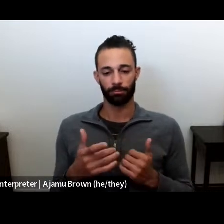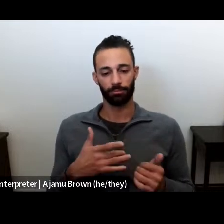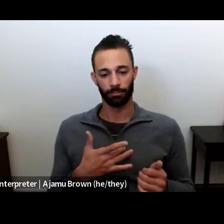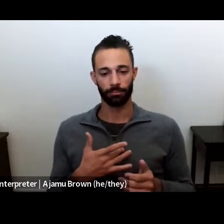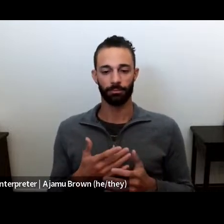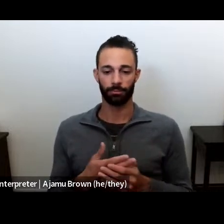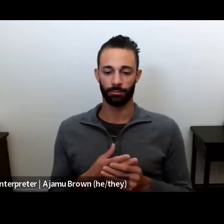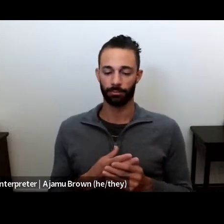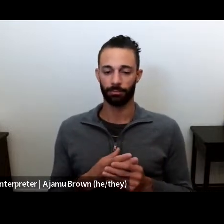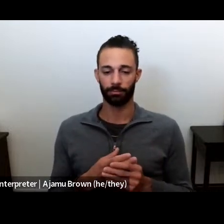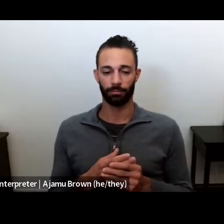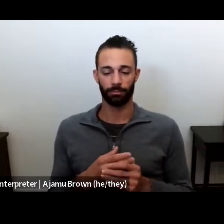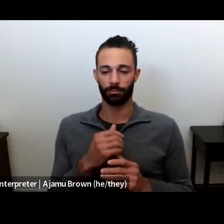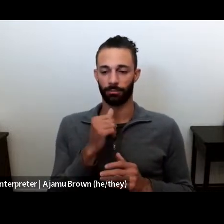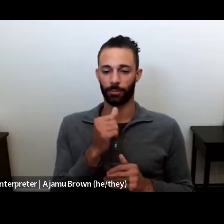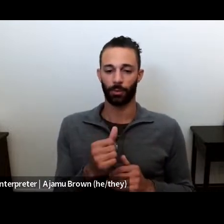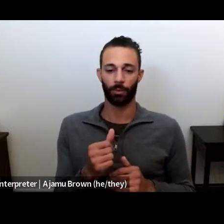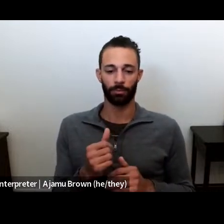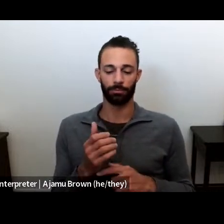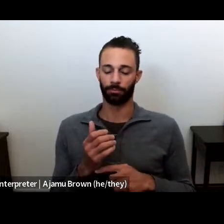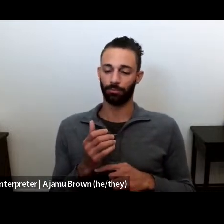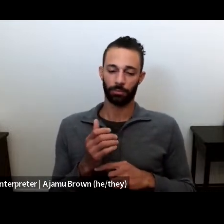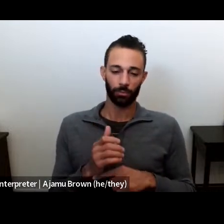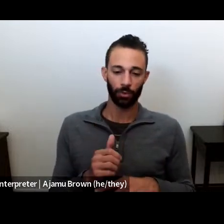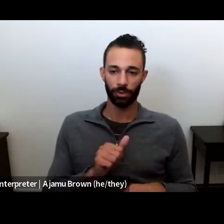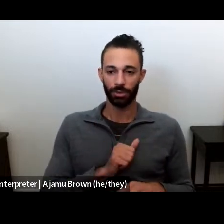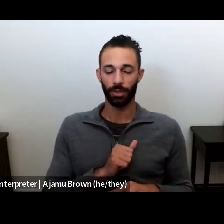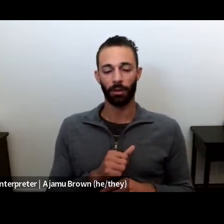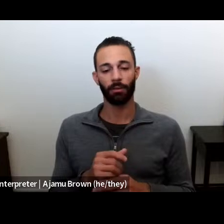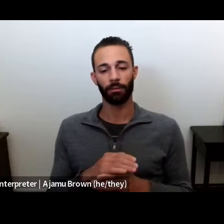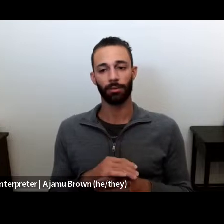No forcing anything. Watch your shoulders.